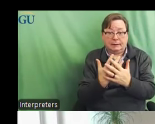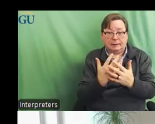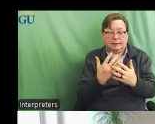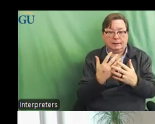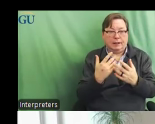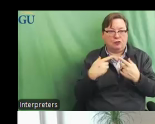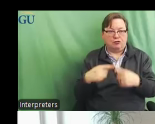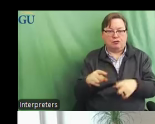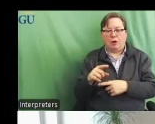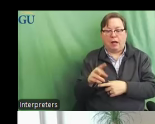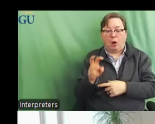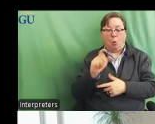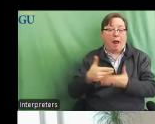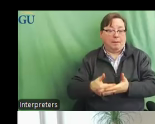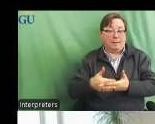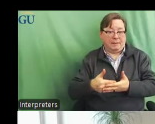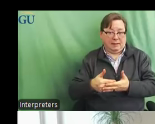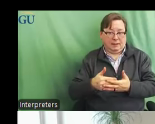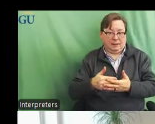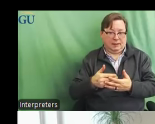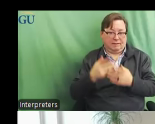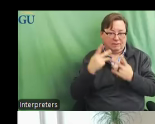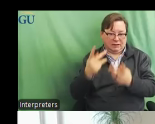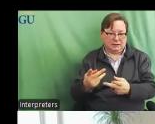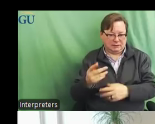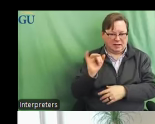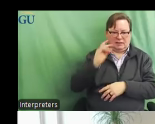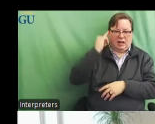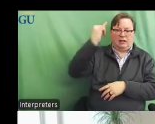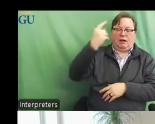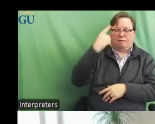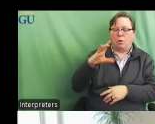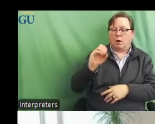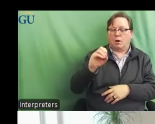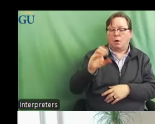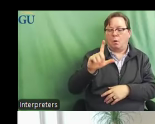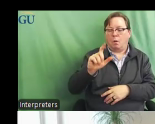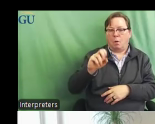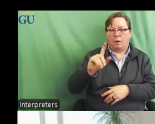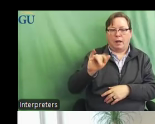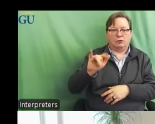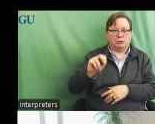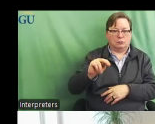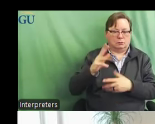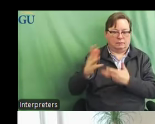well baby visits is one strategy to co-locate service so that a rescreening isn't separate from a medical appointment, or